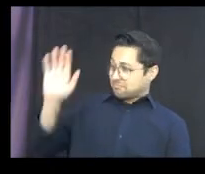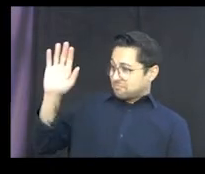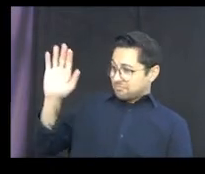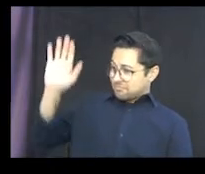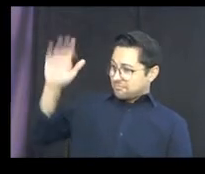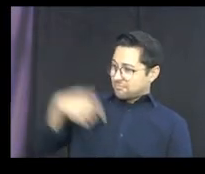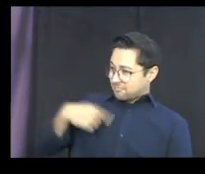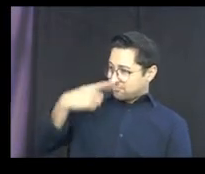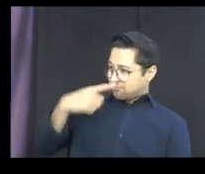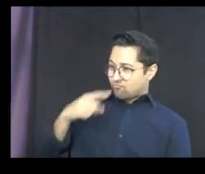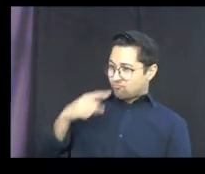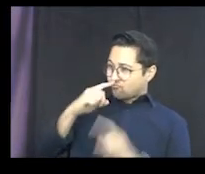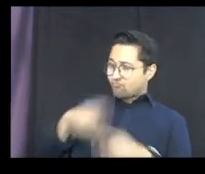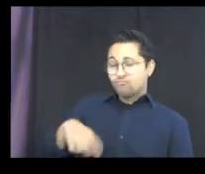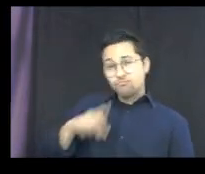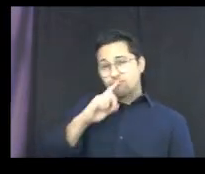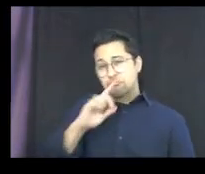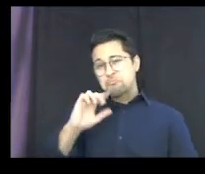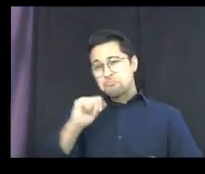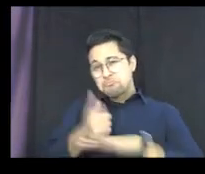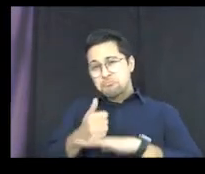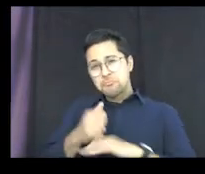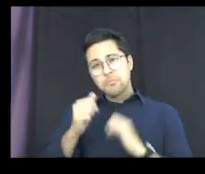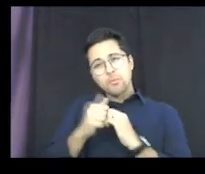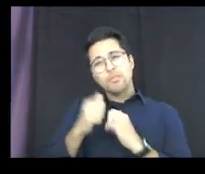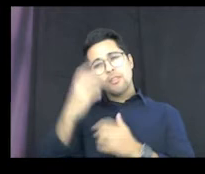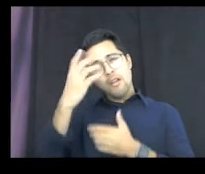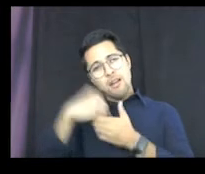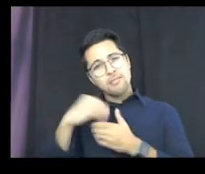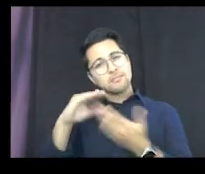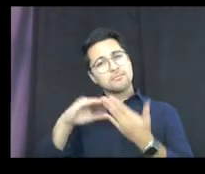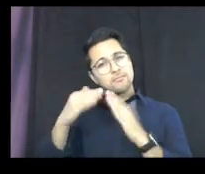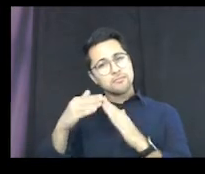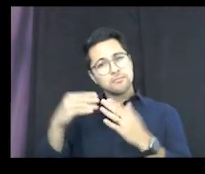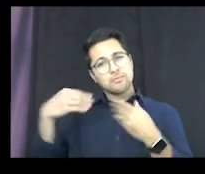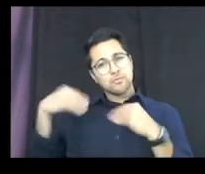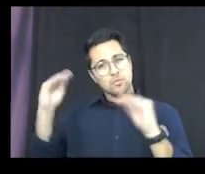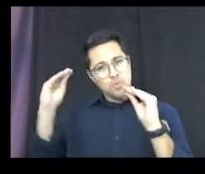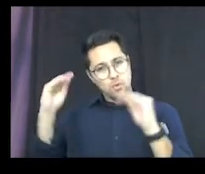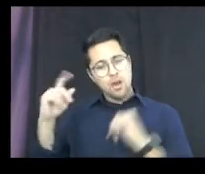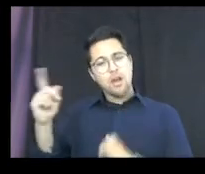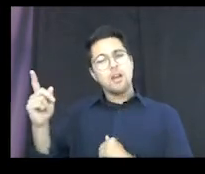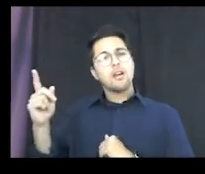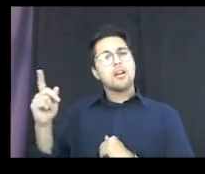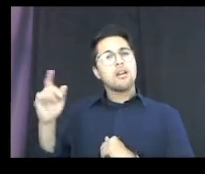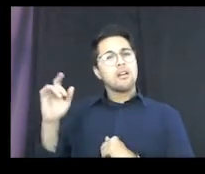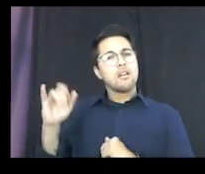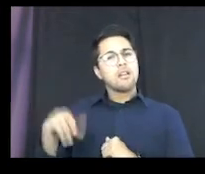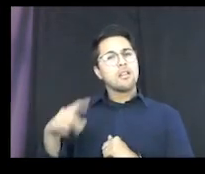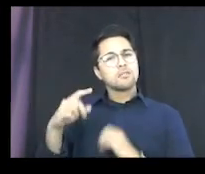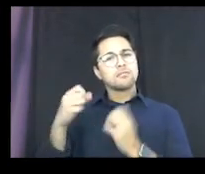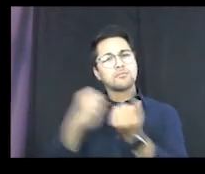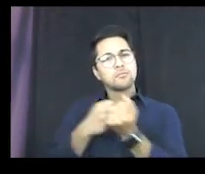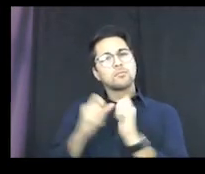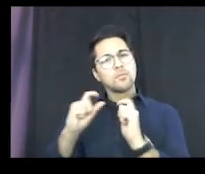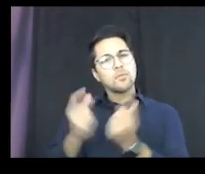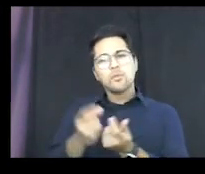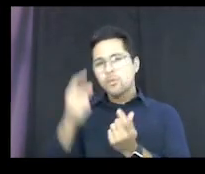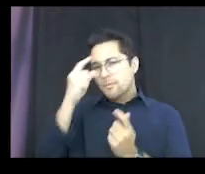I'll answer that. It was created through the Autism Community Store as a support group